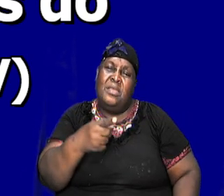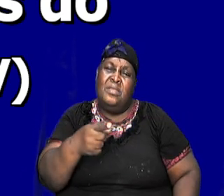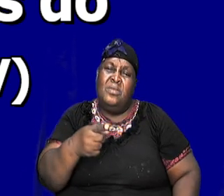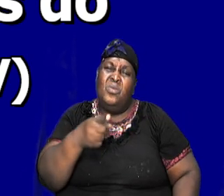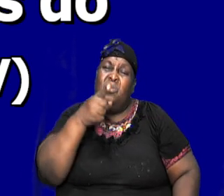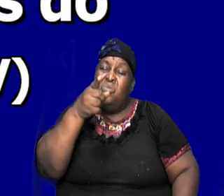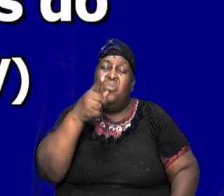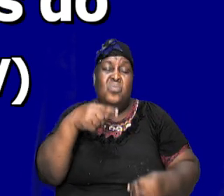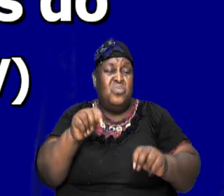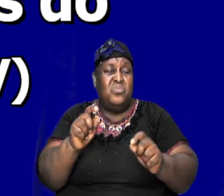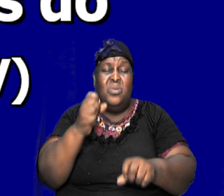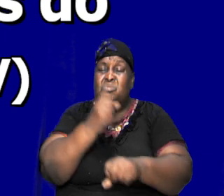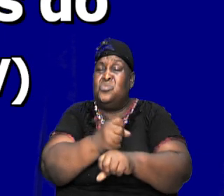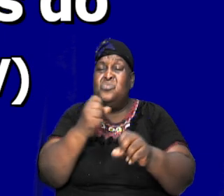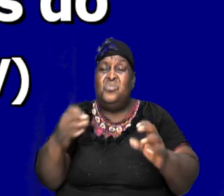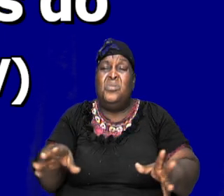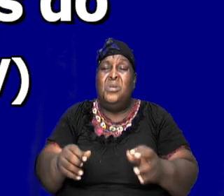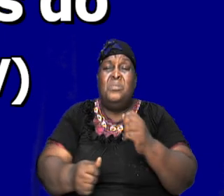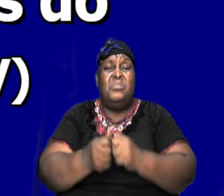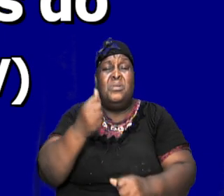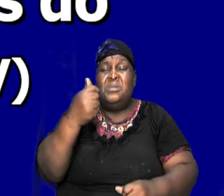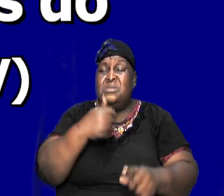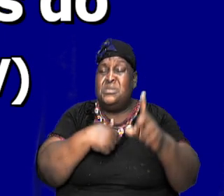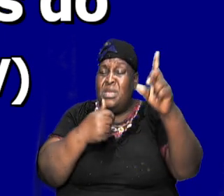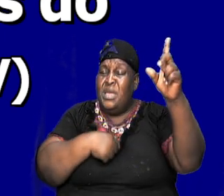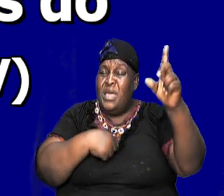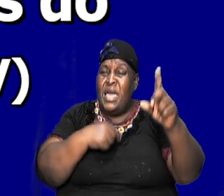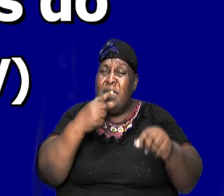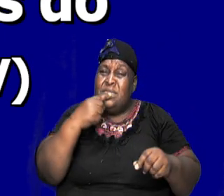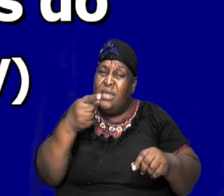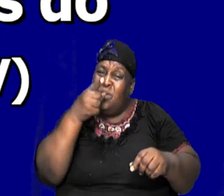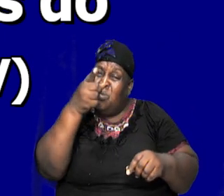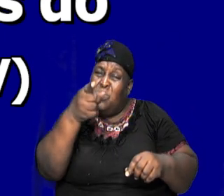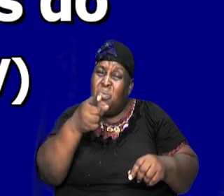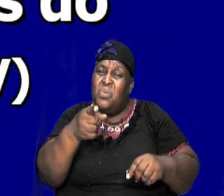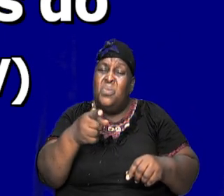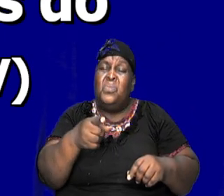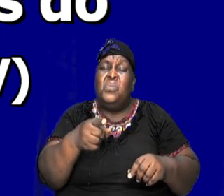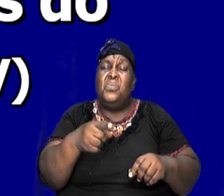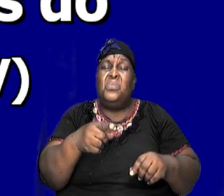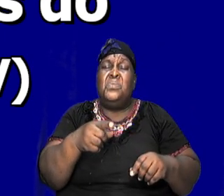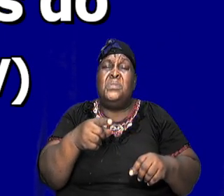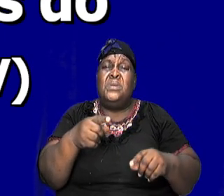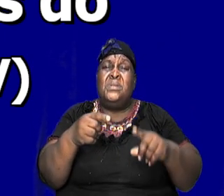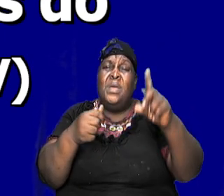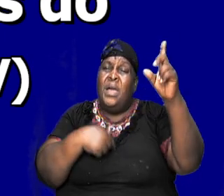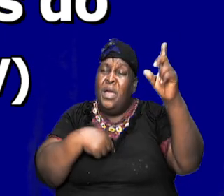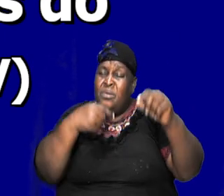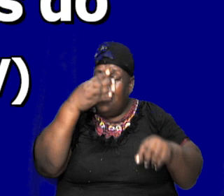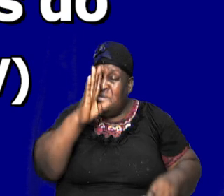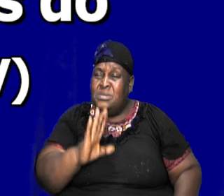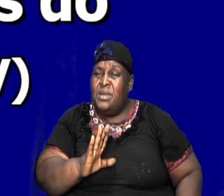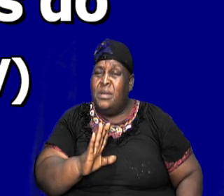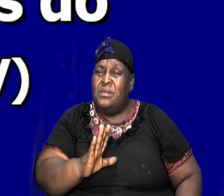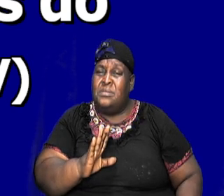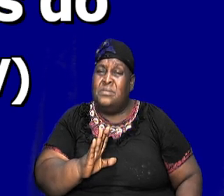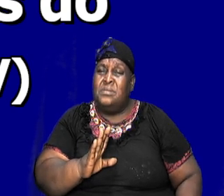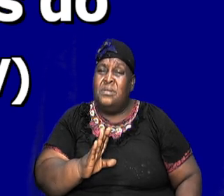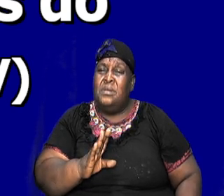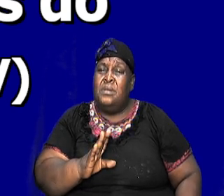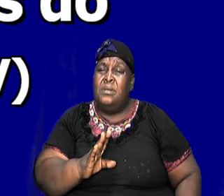me because I declare and that I claim that I was God.